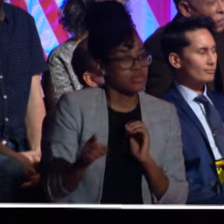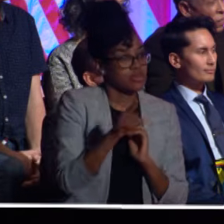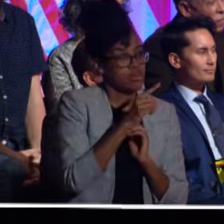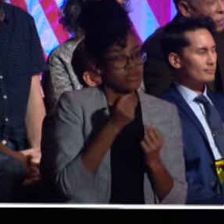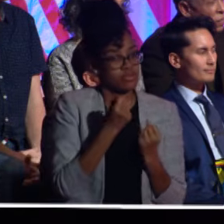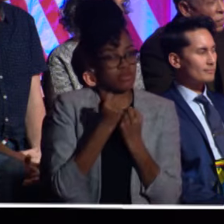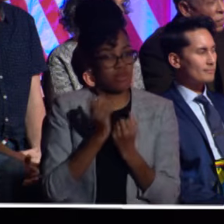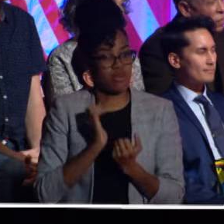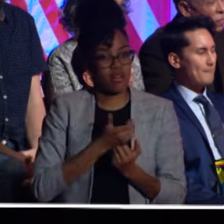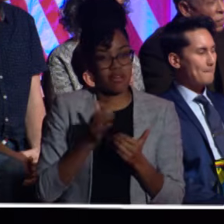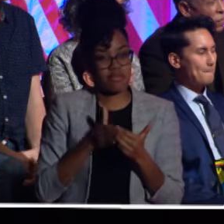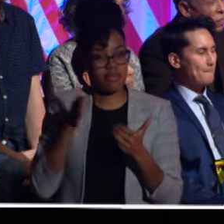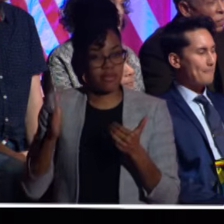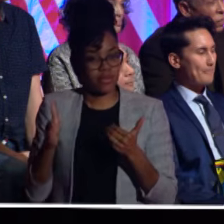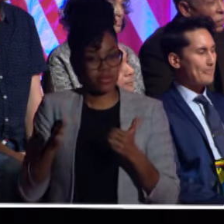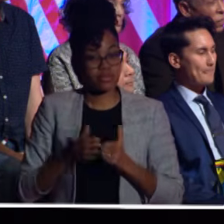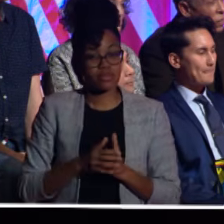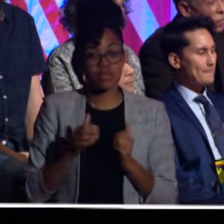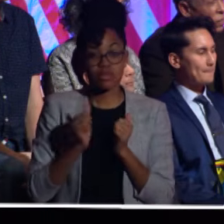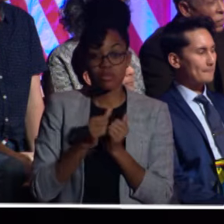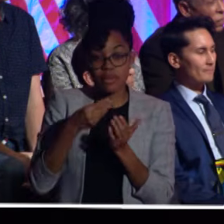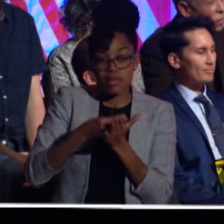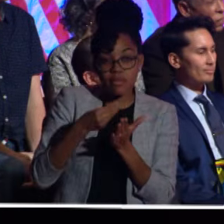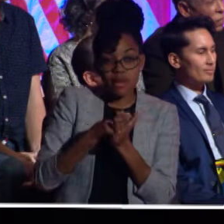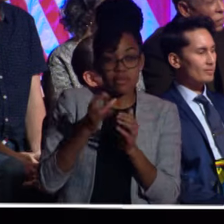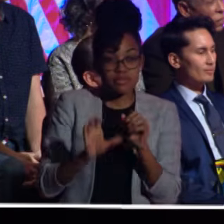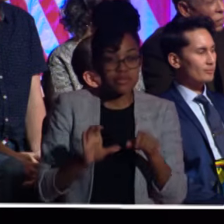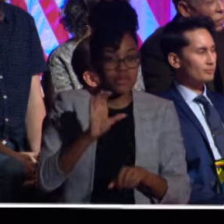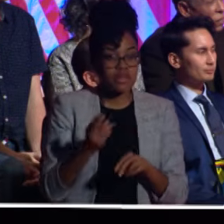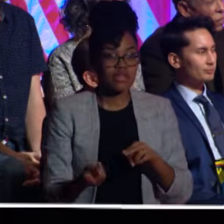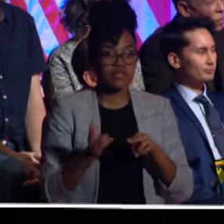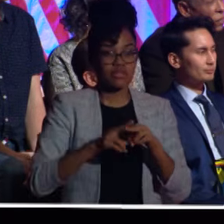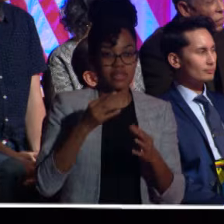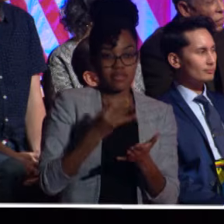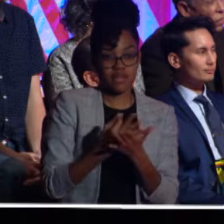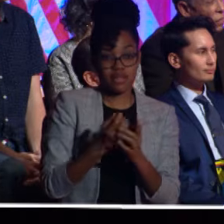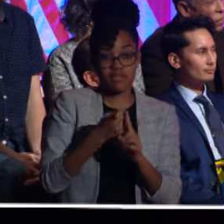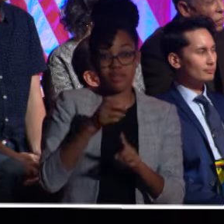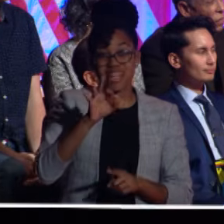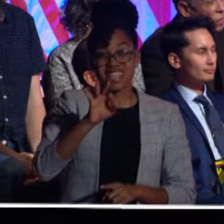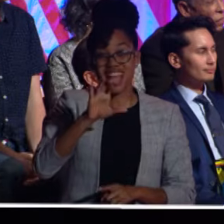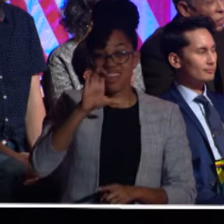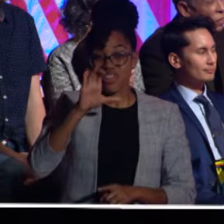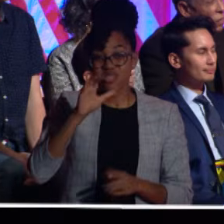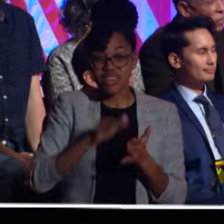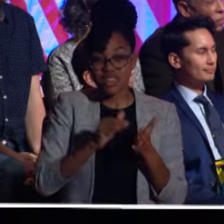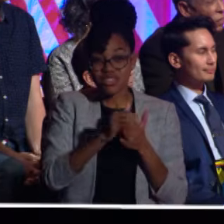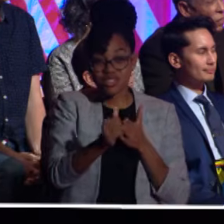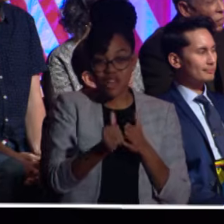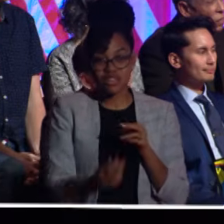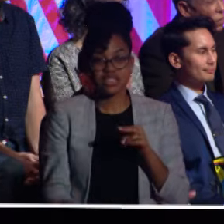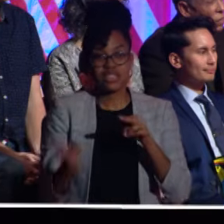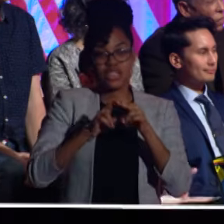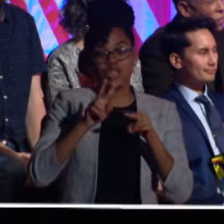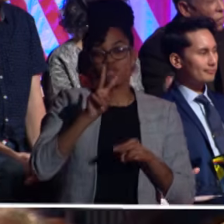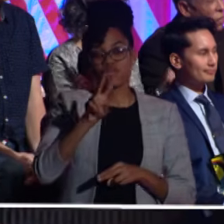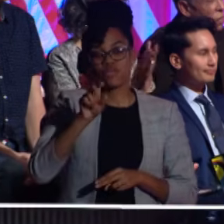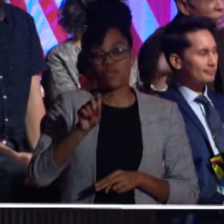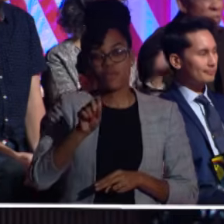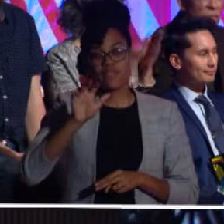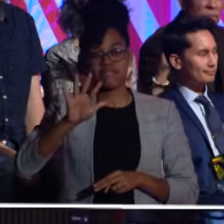will increase funding for the Immigrant Justice Grant Program from $900,000 to $2.5 million.